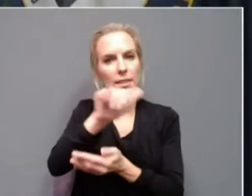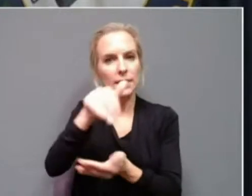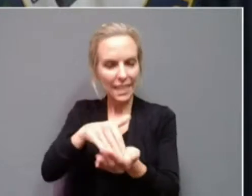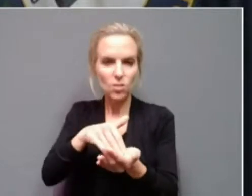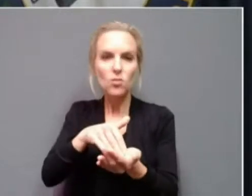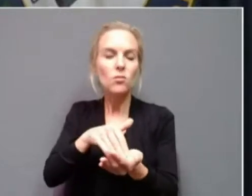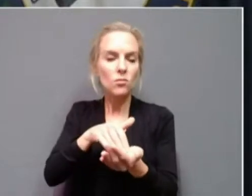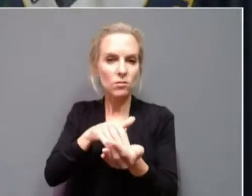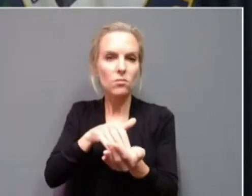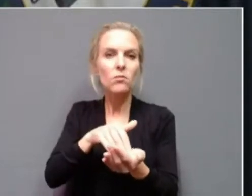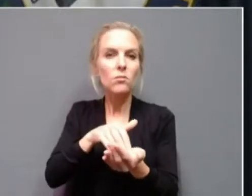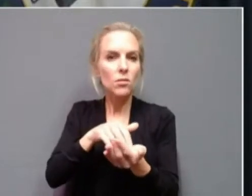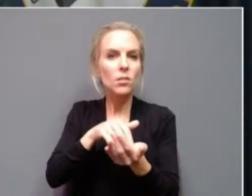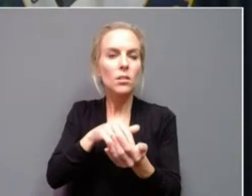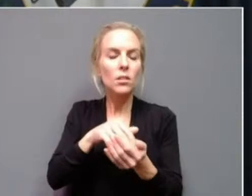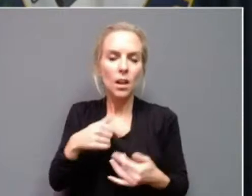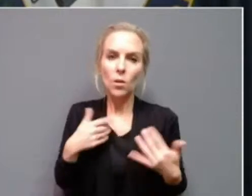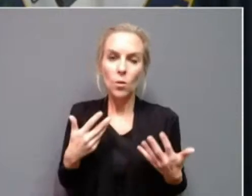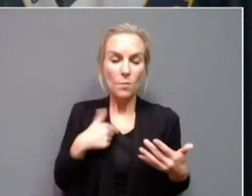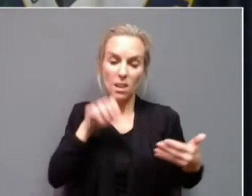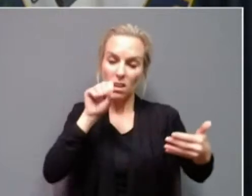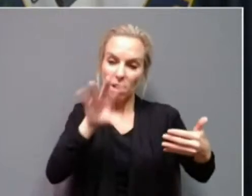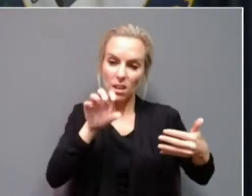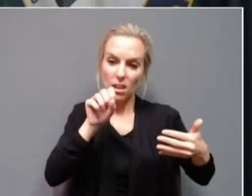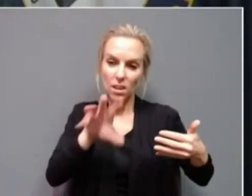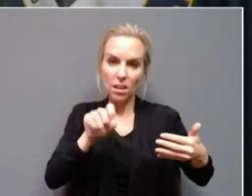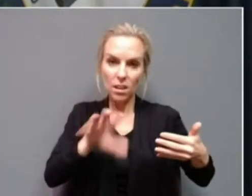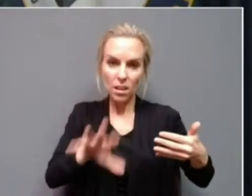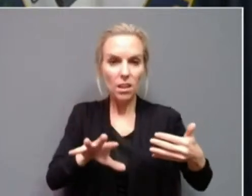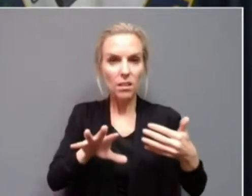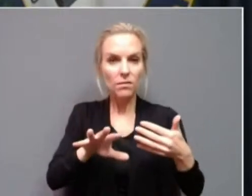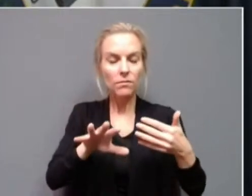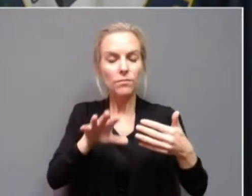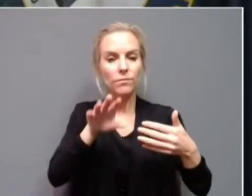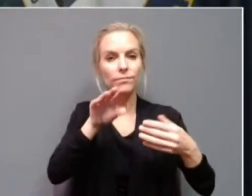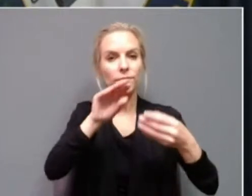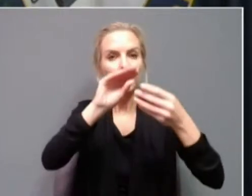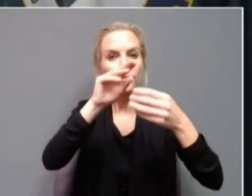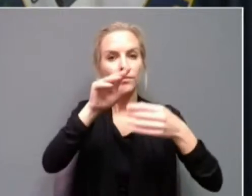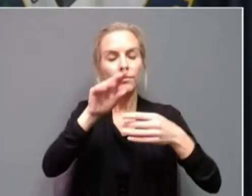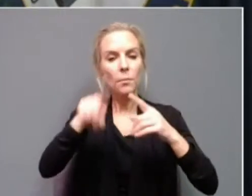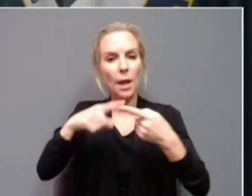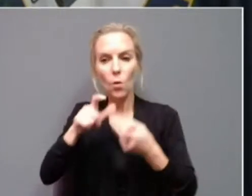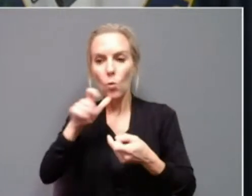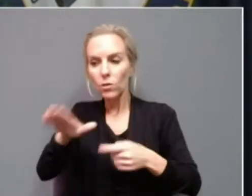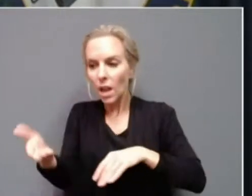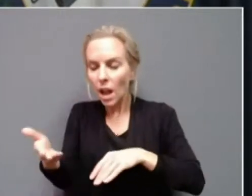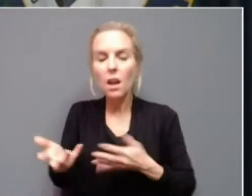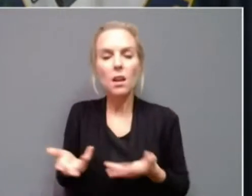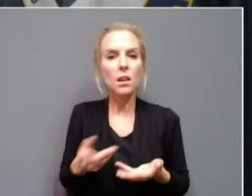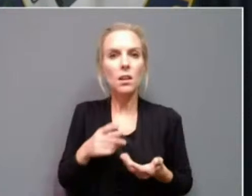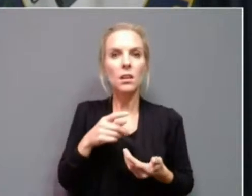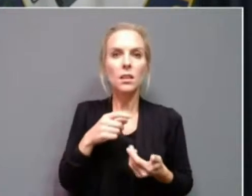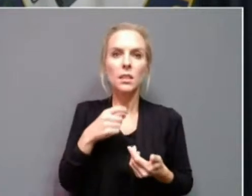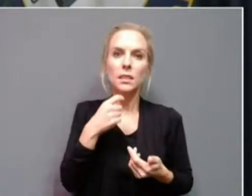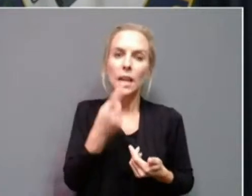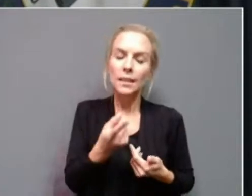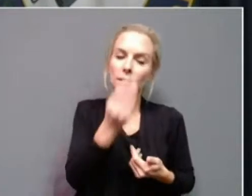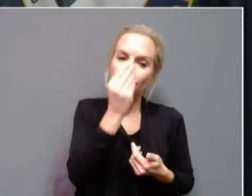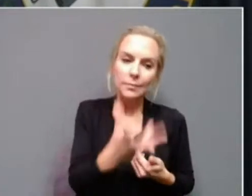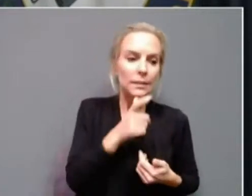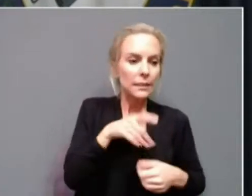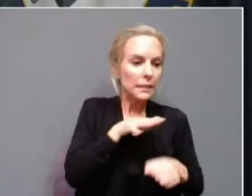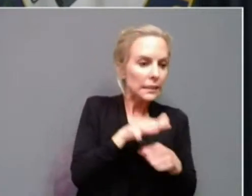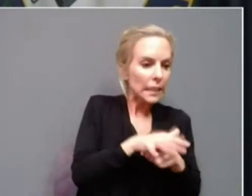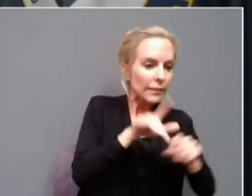reading about deaths, telling people we don't have enough testing, telling people I haven't been able to find